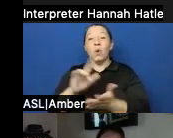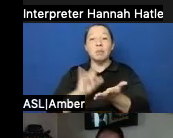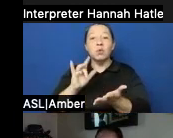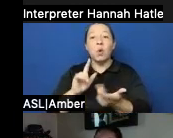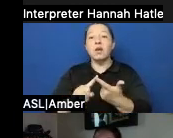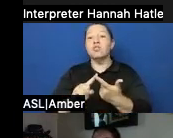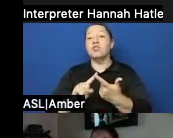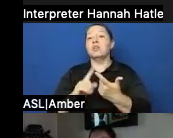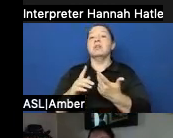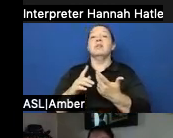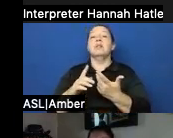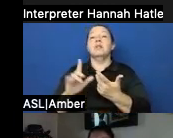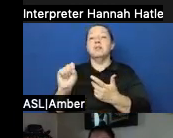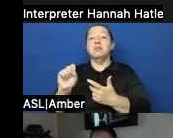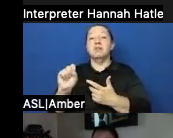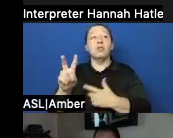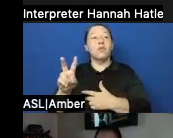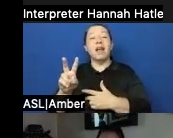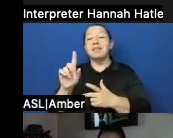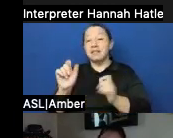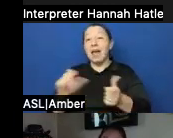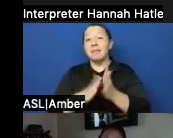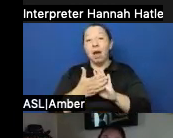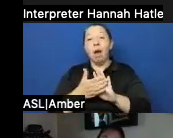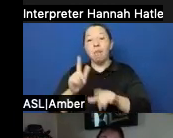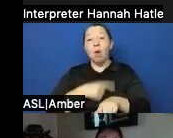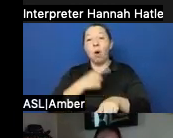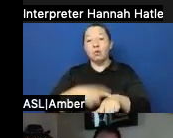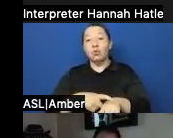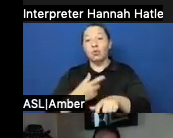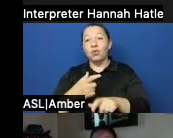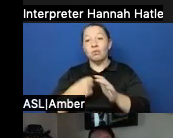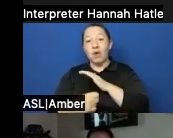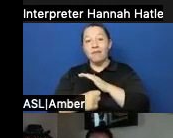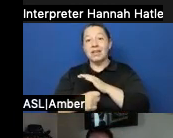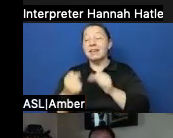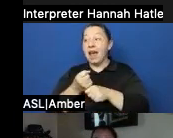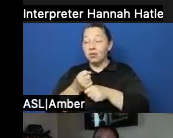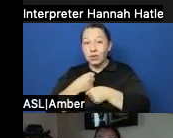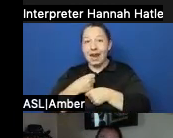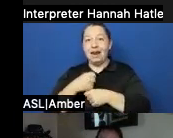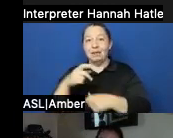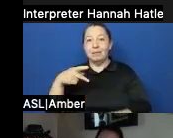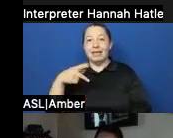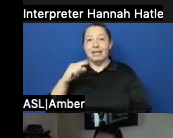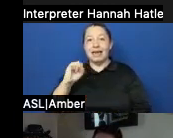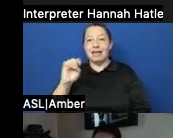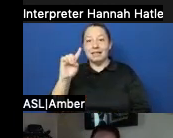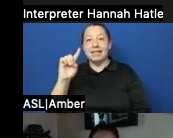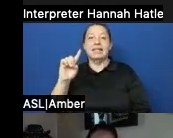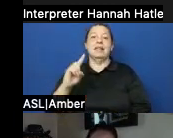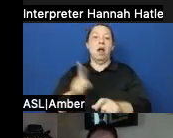trafficking. Long-term trafficking can result in PTSD and emotional and physical and spiritual health. So the intersections are